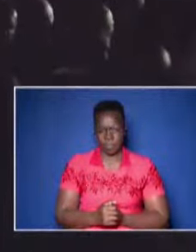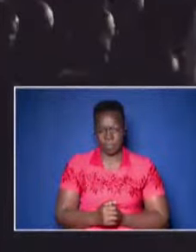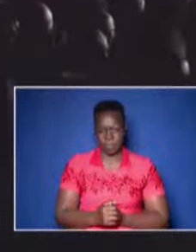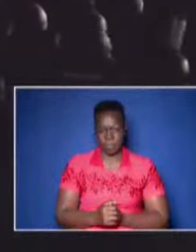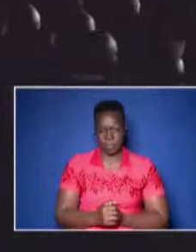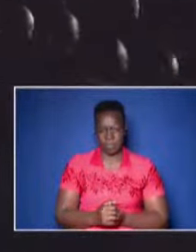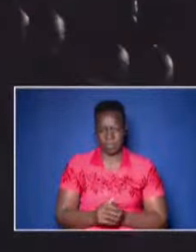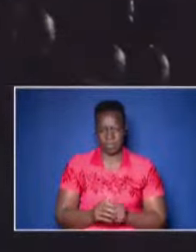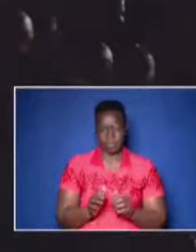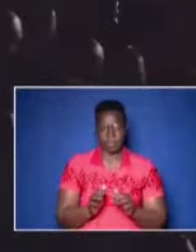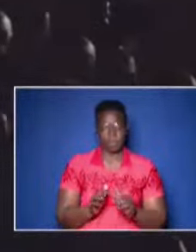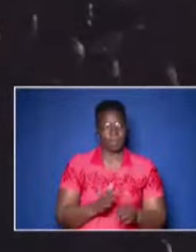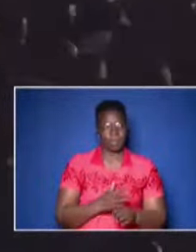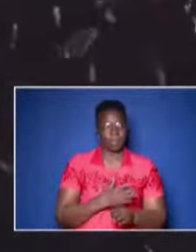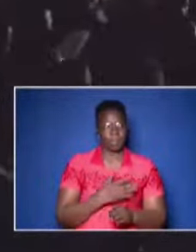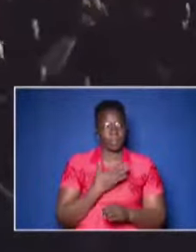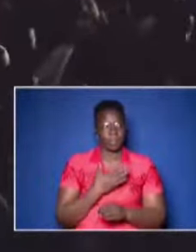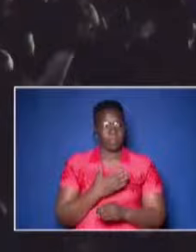fire